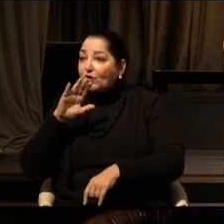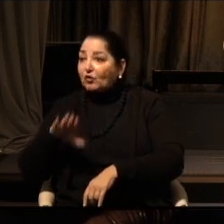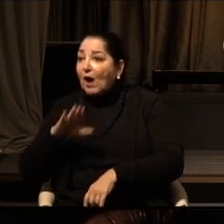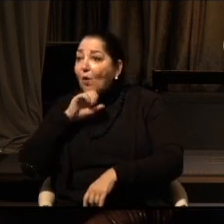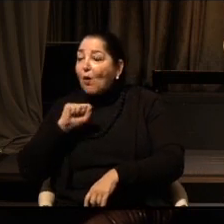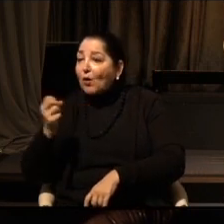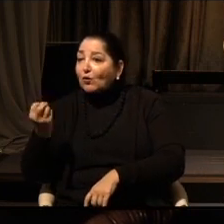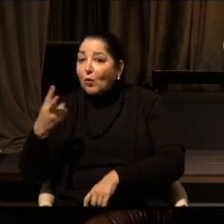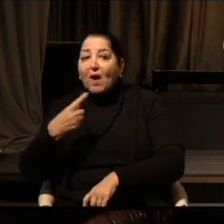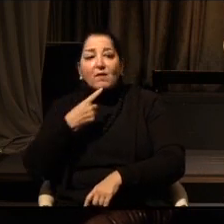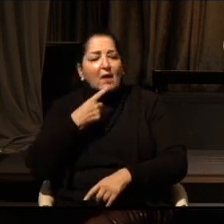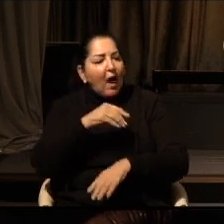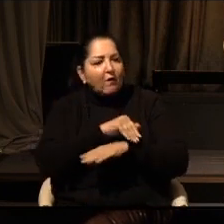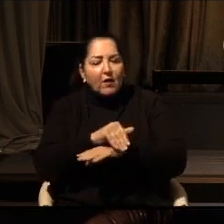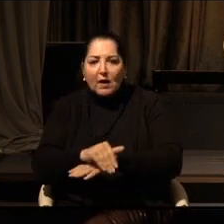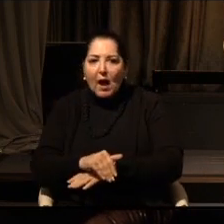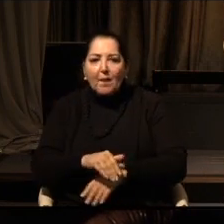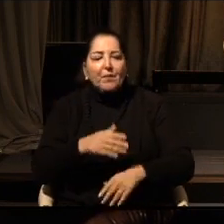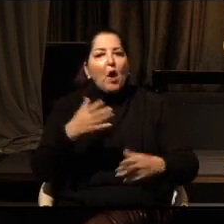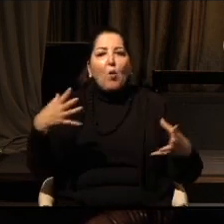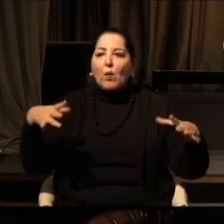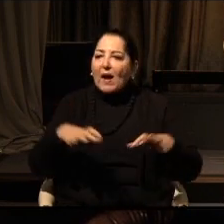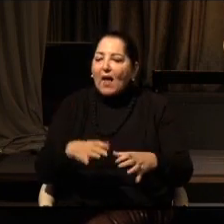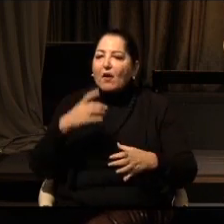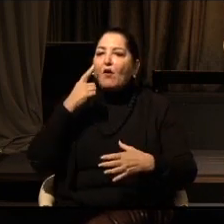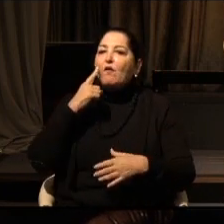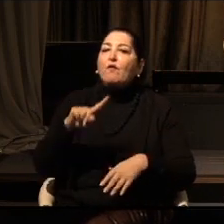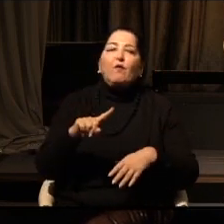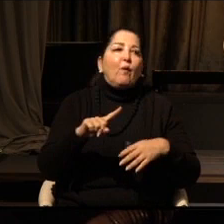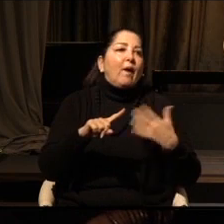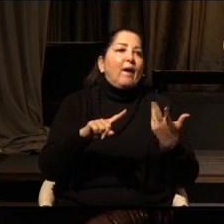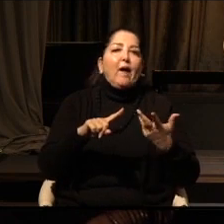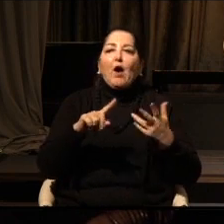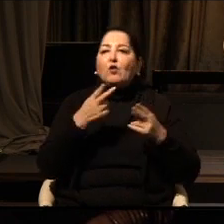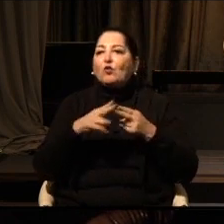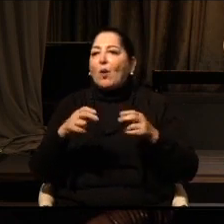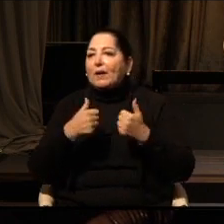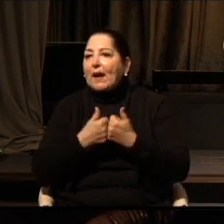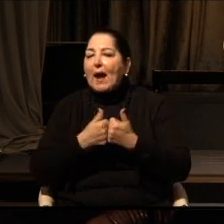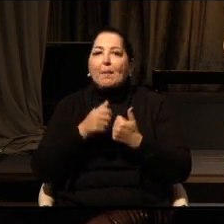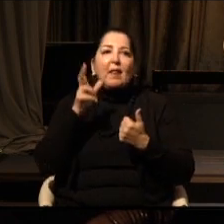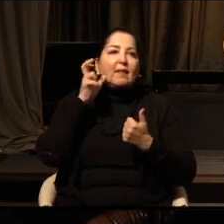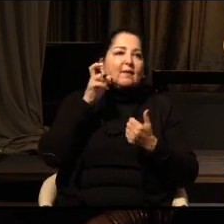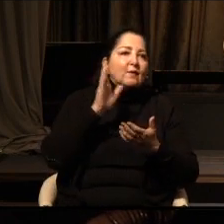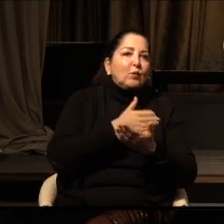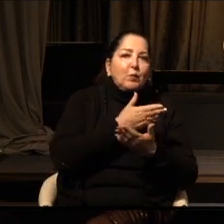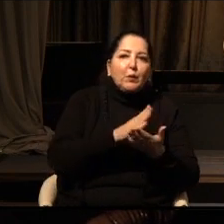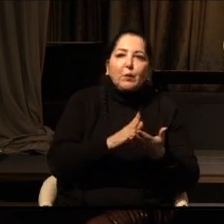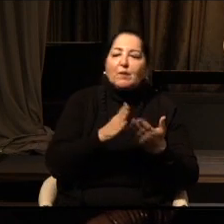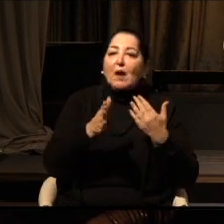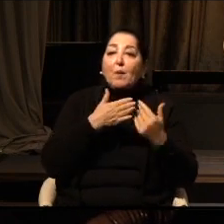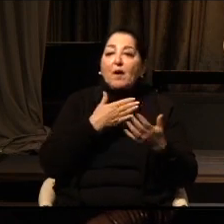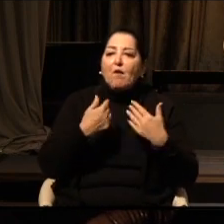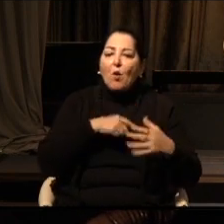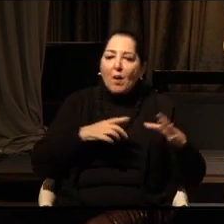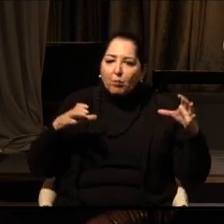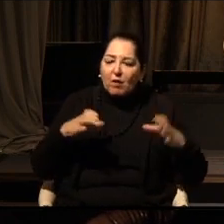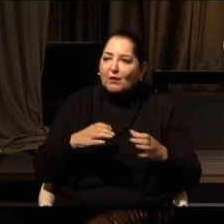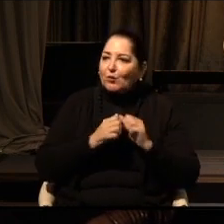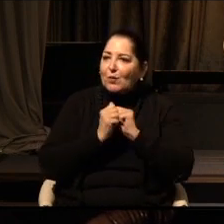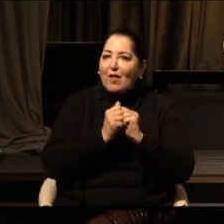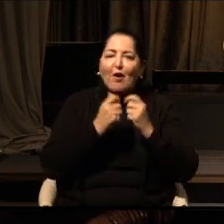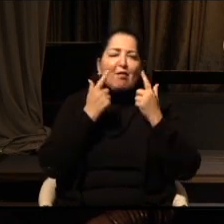gather as a family for a short game, watch a cartoon, read a book together, listen to some audio, but where we are present together,